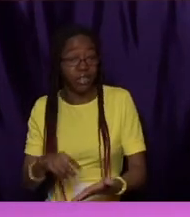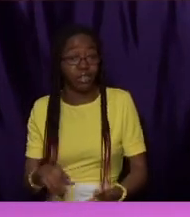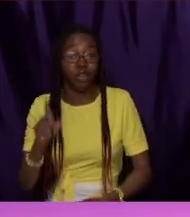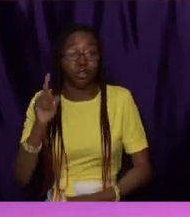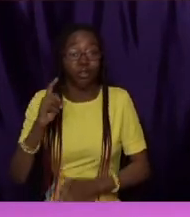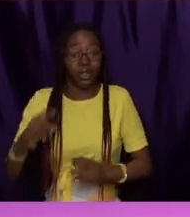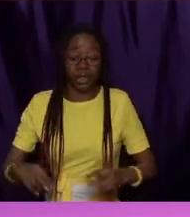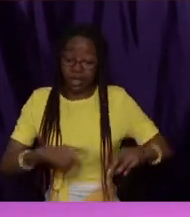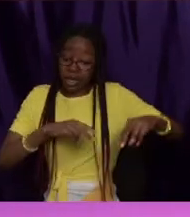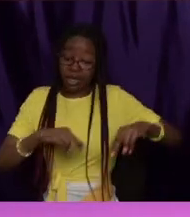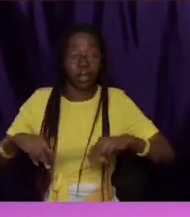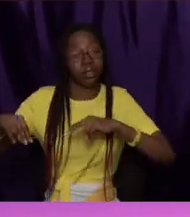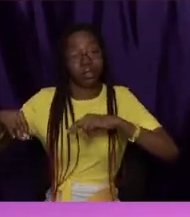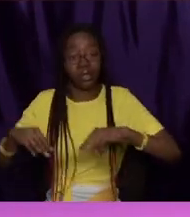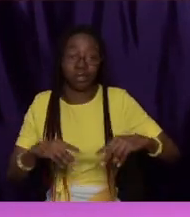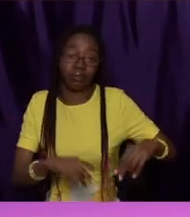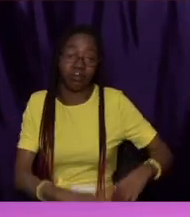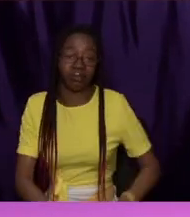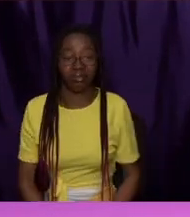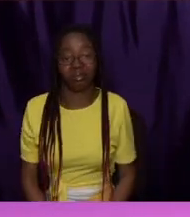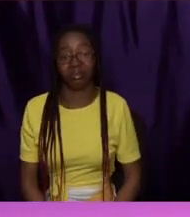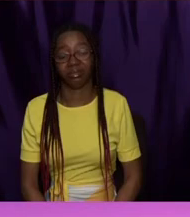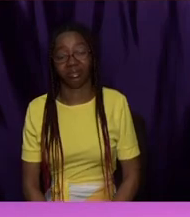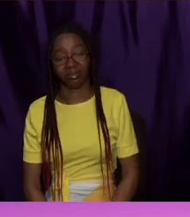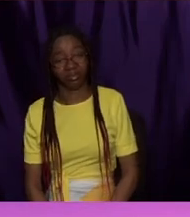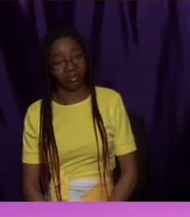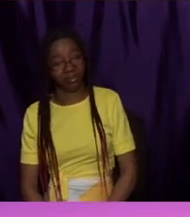you gotta dance.